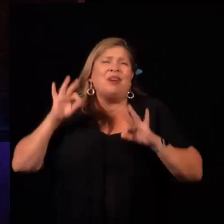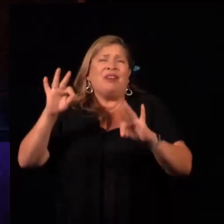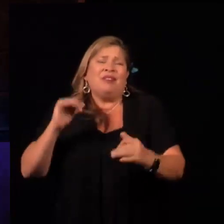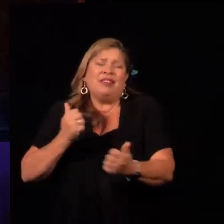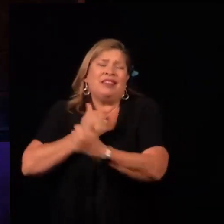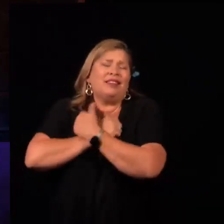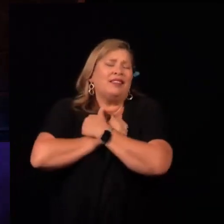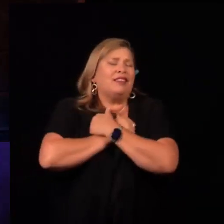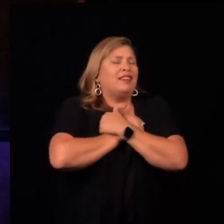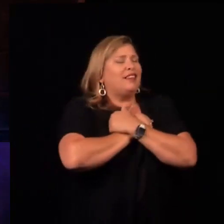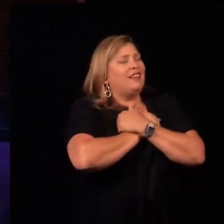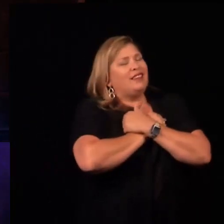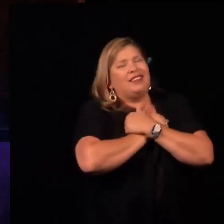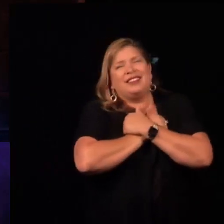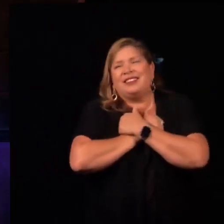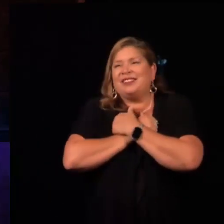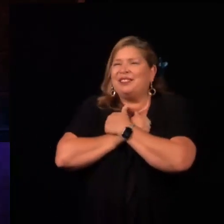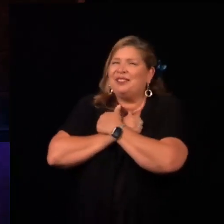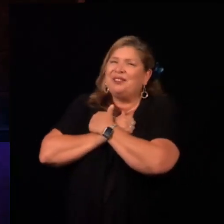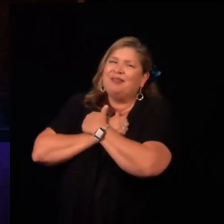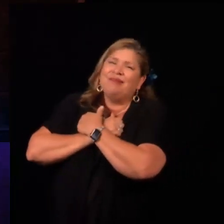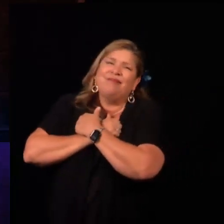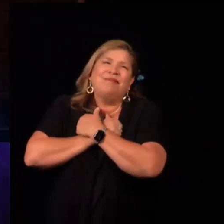Oh, how he